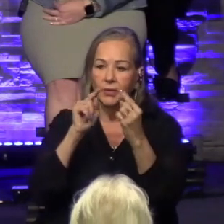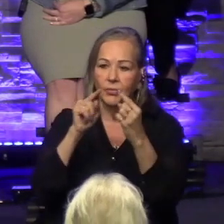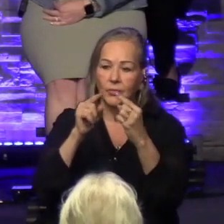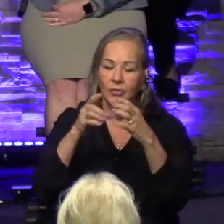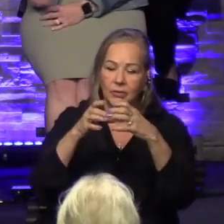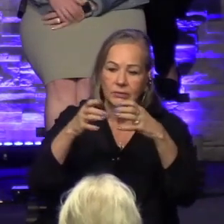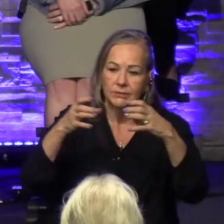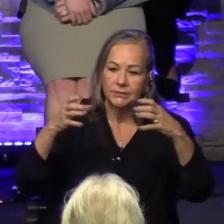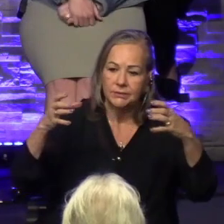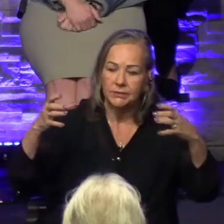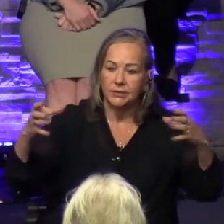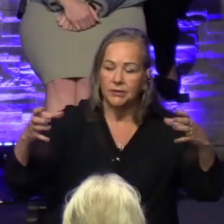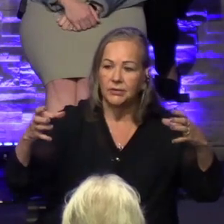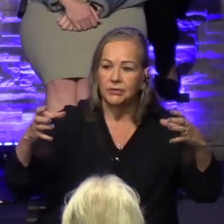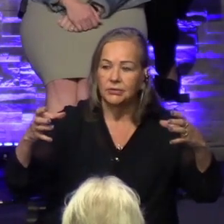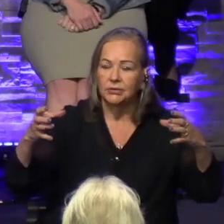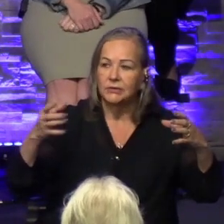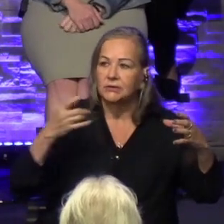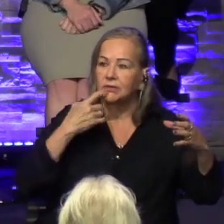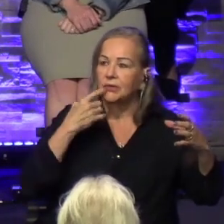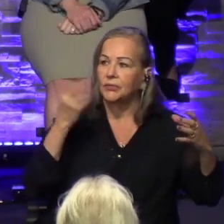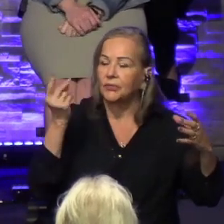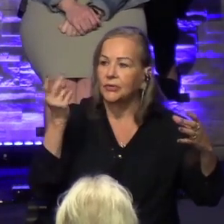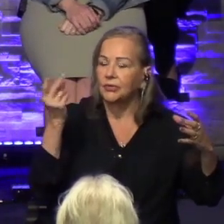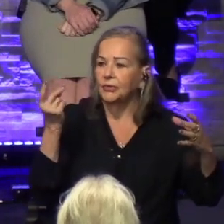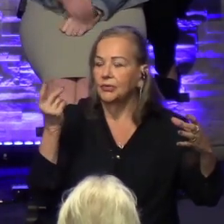we said, all right, so God, where do you want us to go?